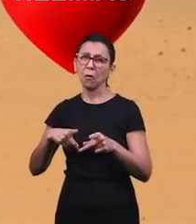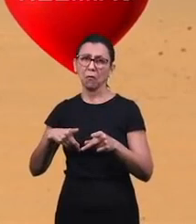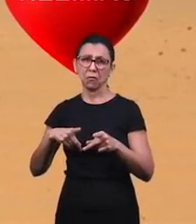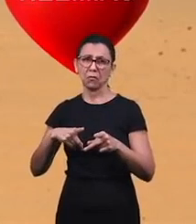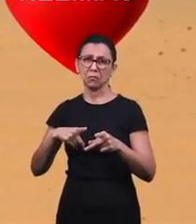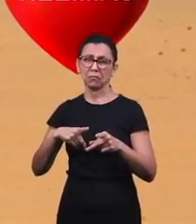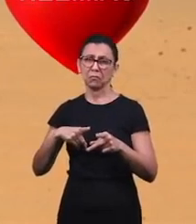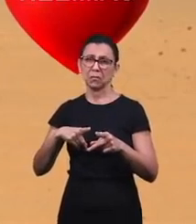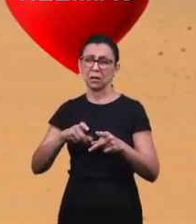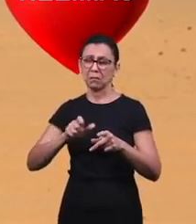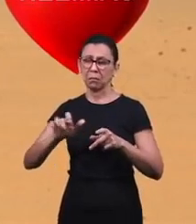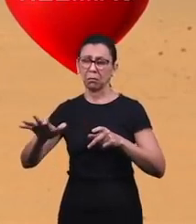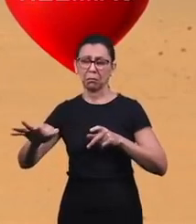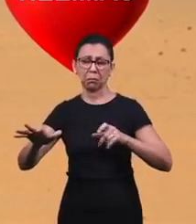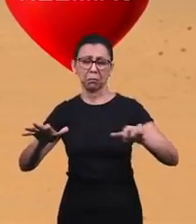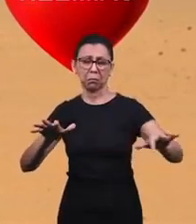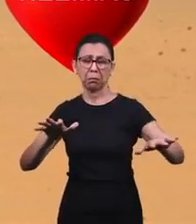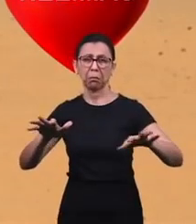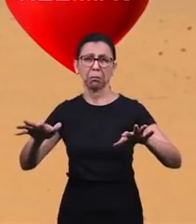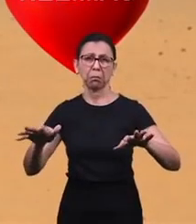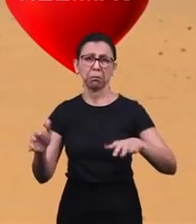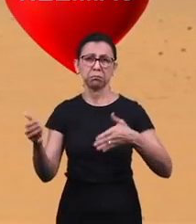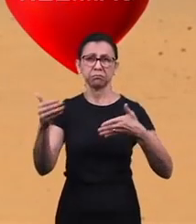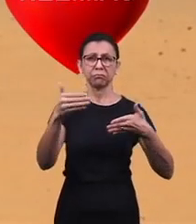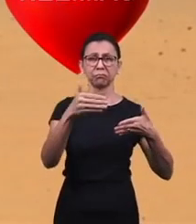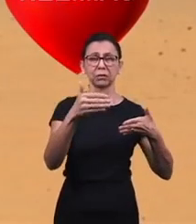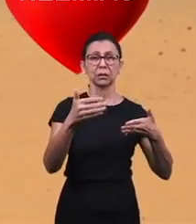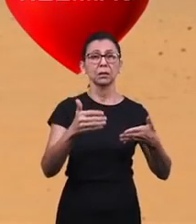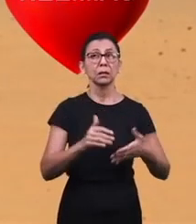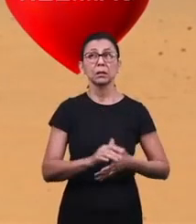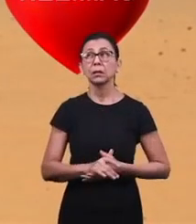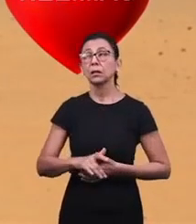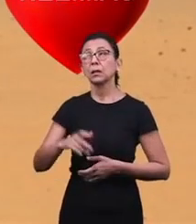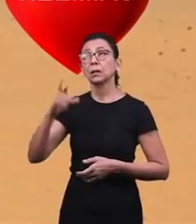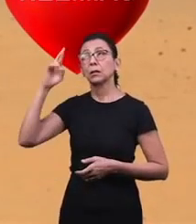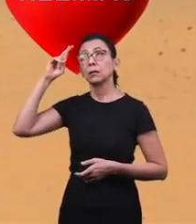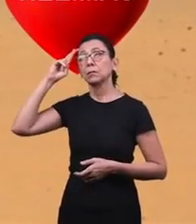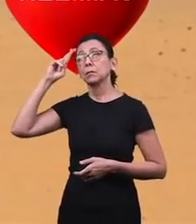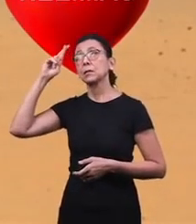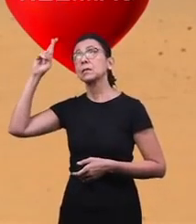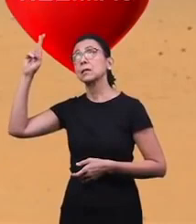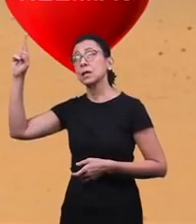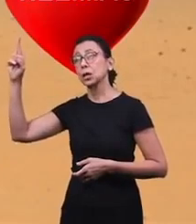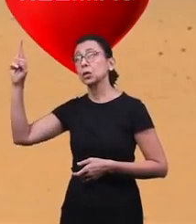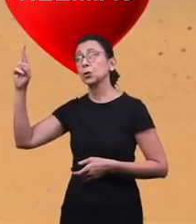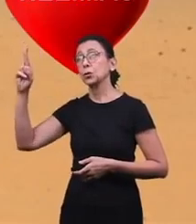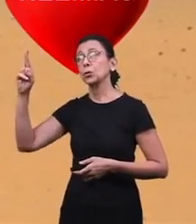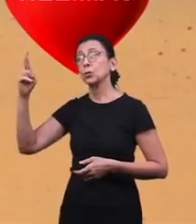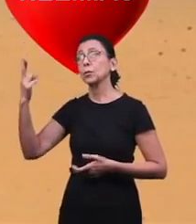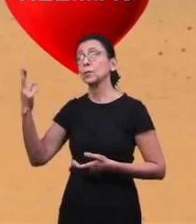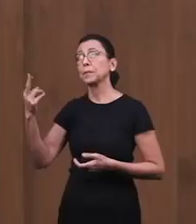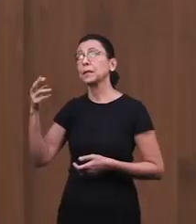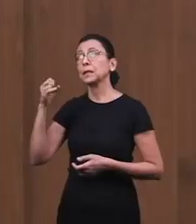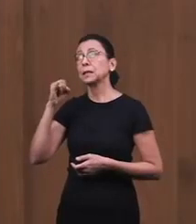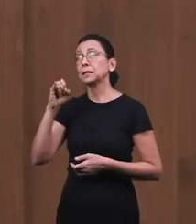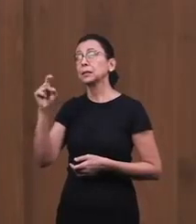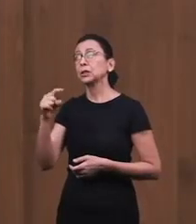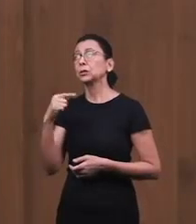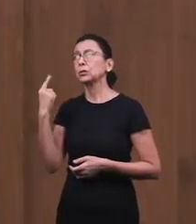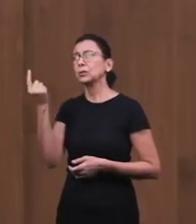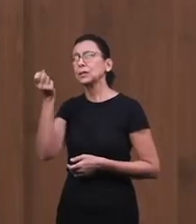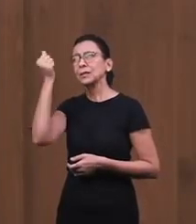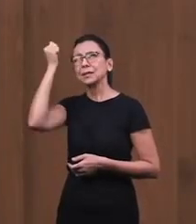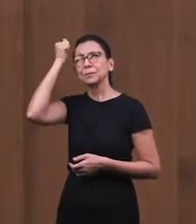walk by our own ways. But your word says that when we repent and when we